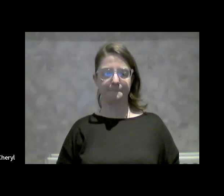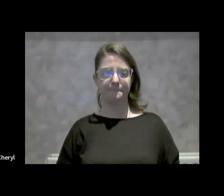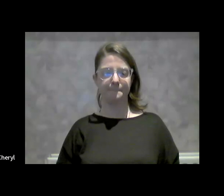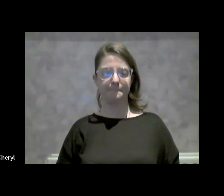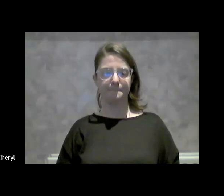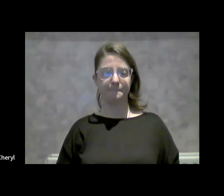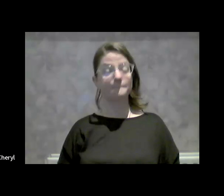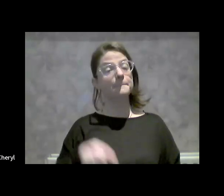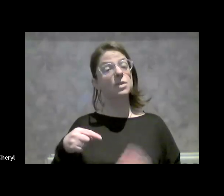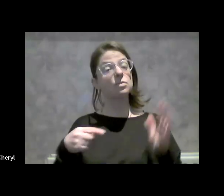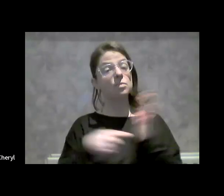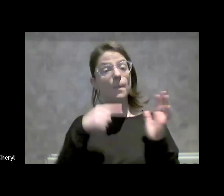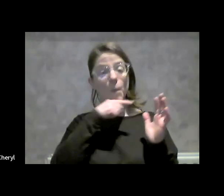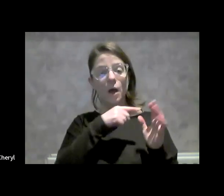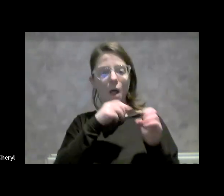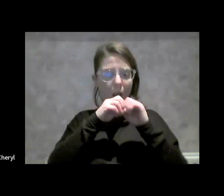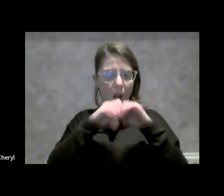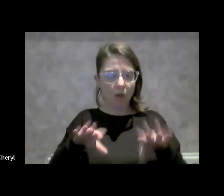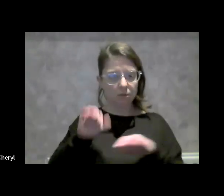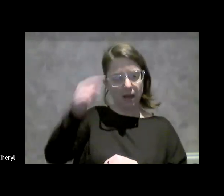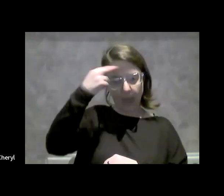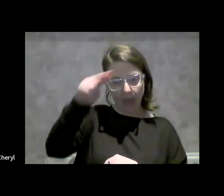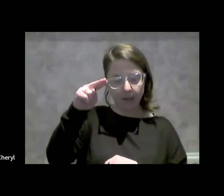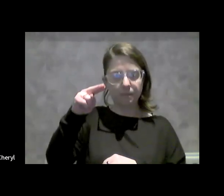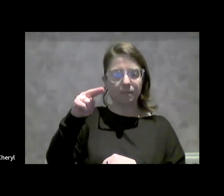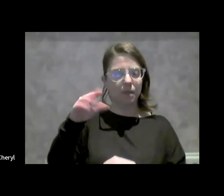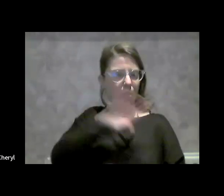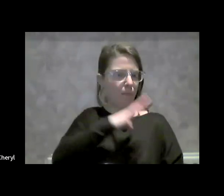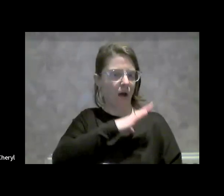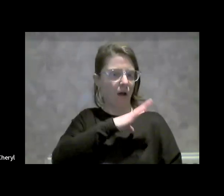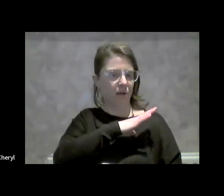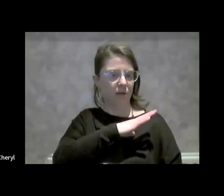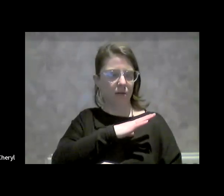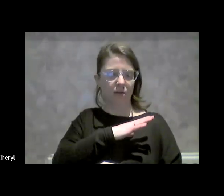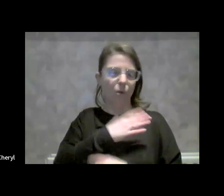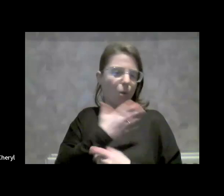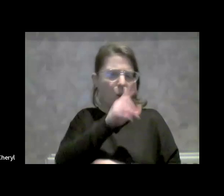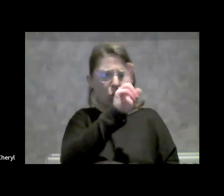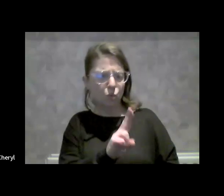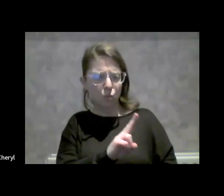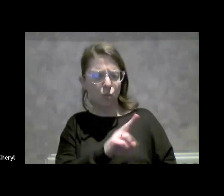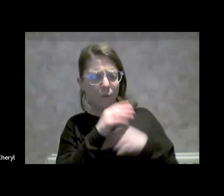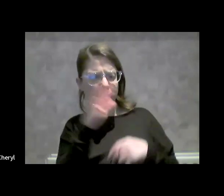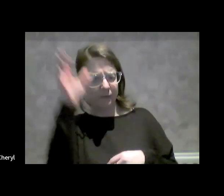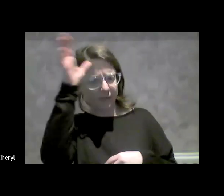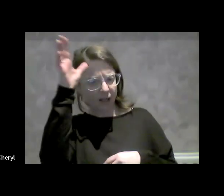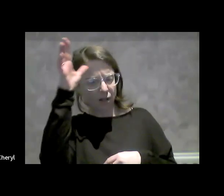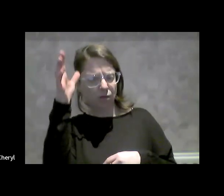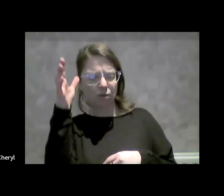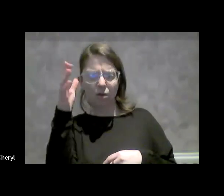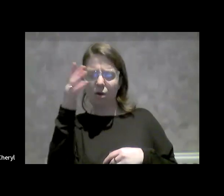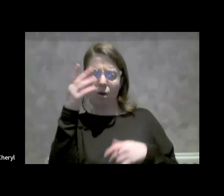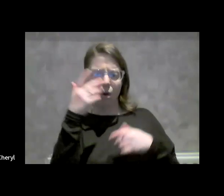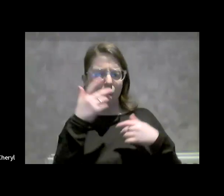This tomboy lost their name on the park path, or the school field, or it